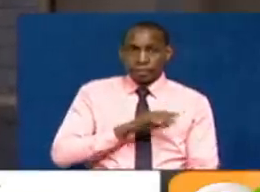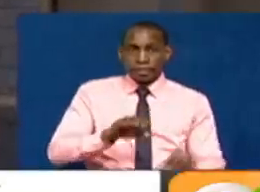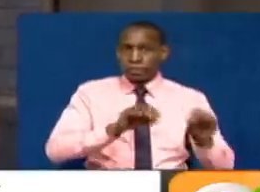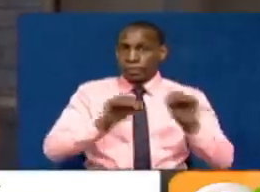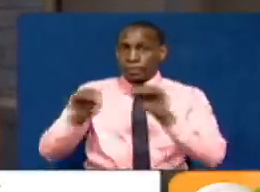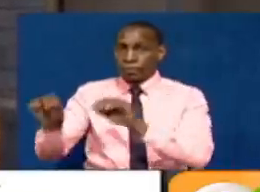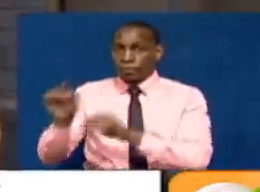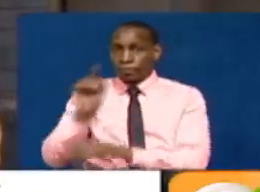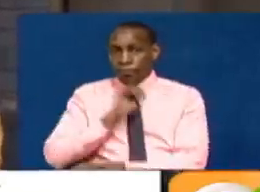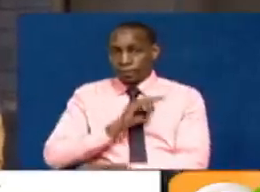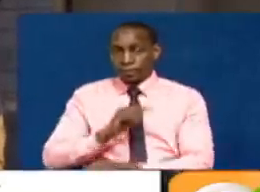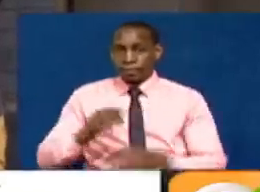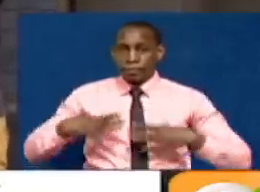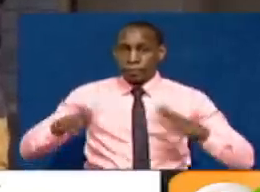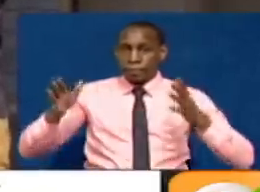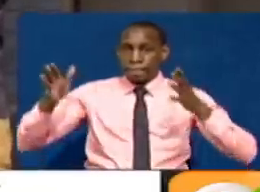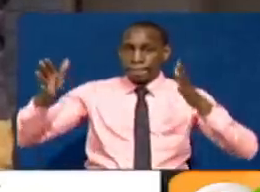tumevuka.